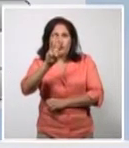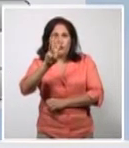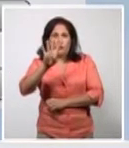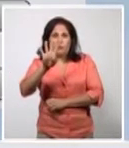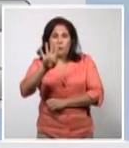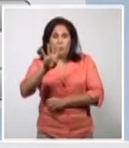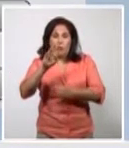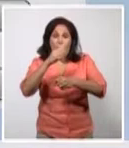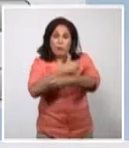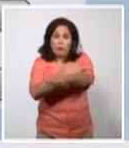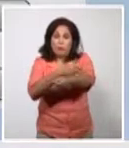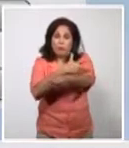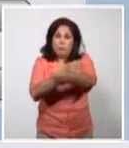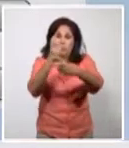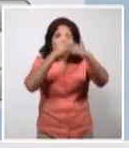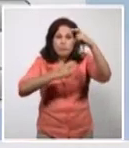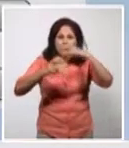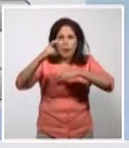79,834 samples studied,